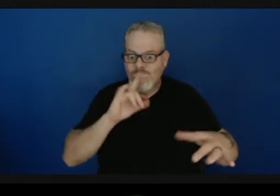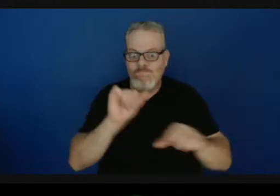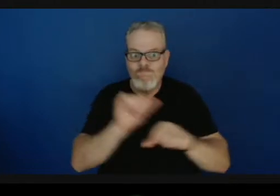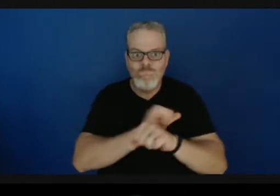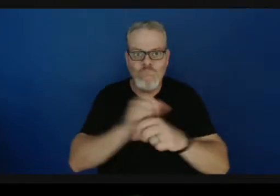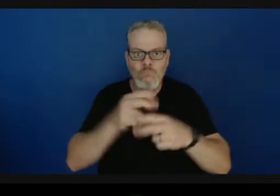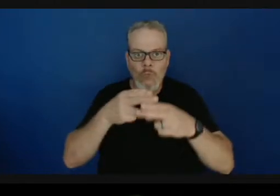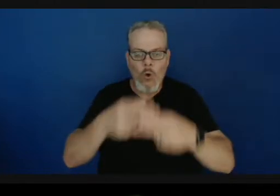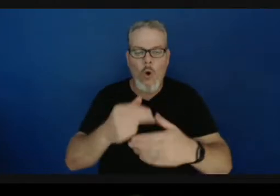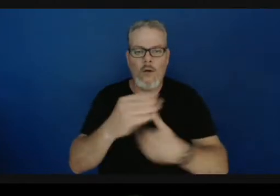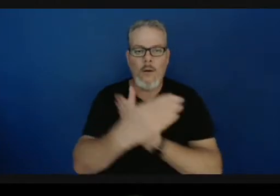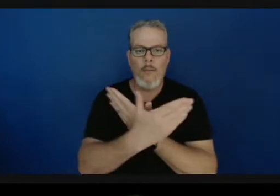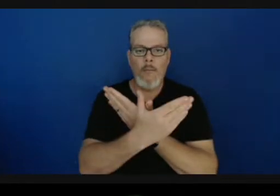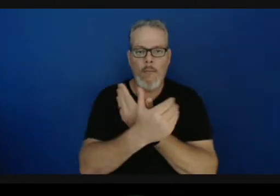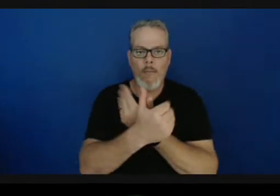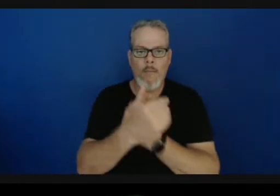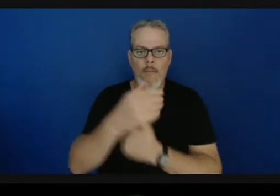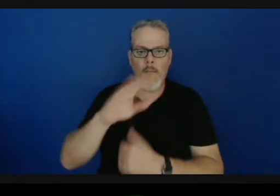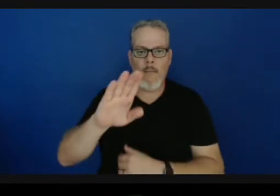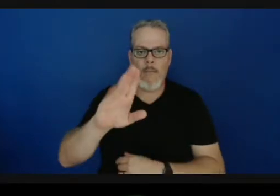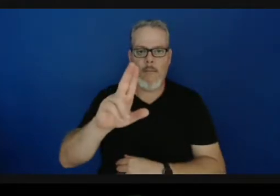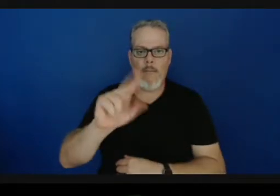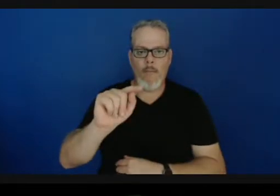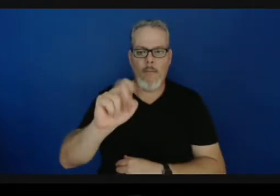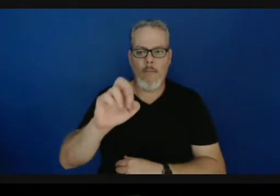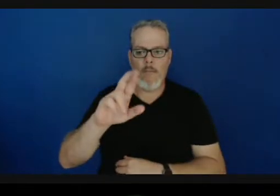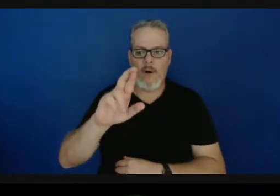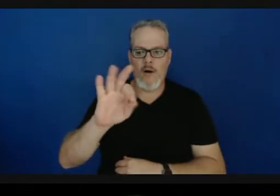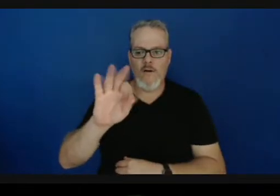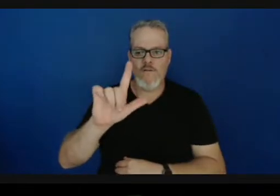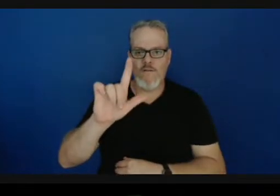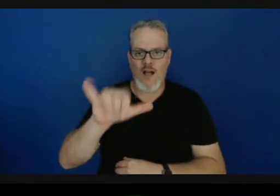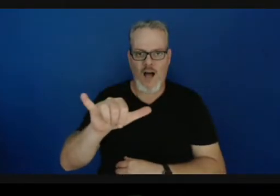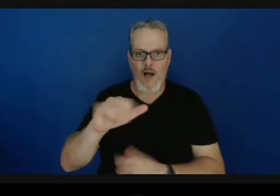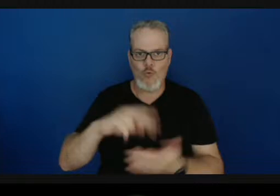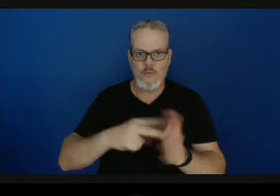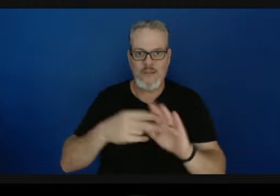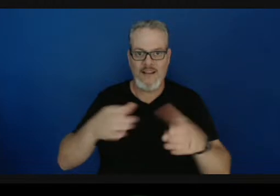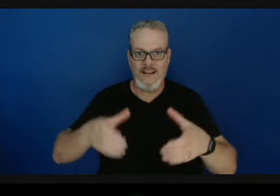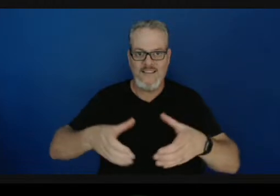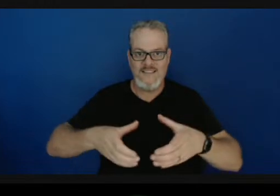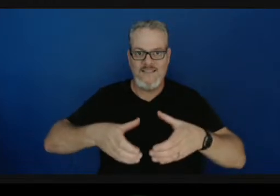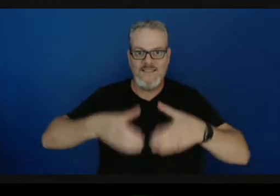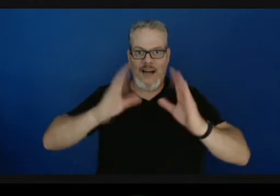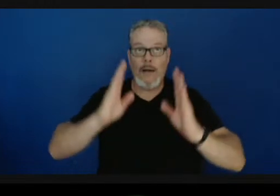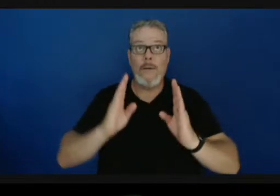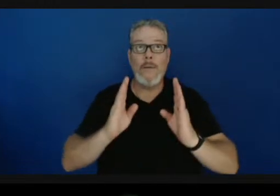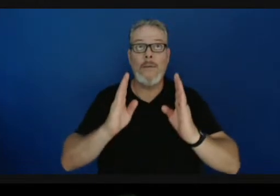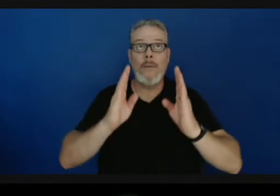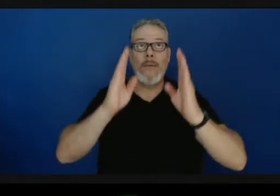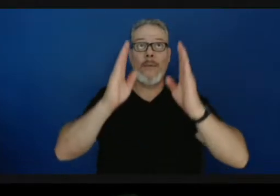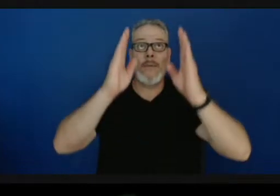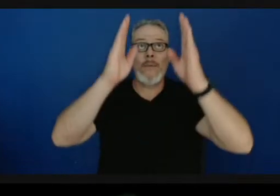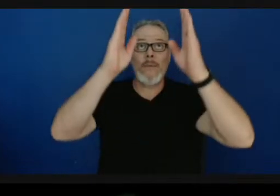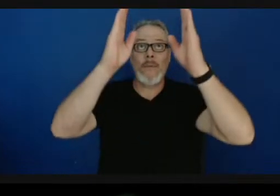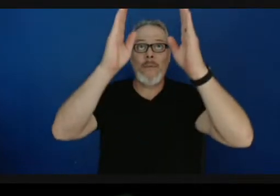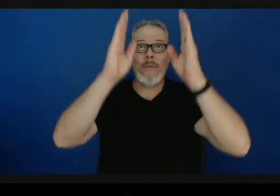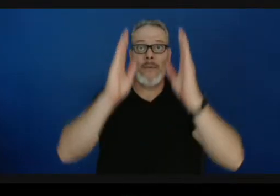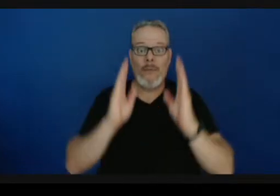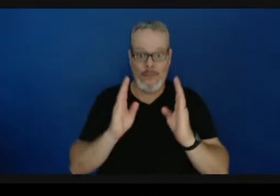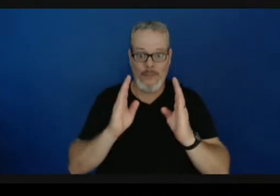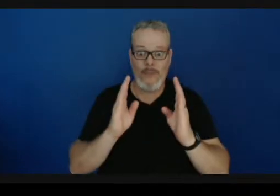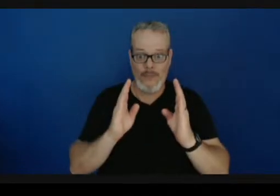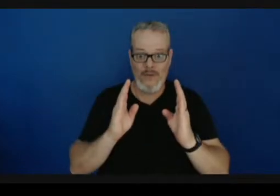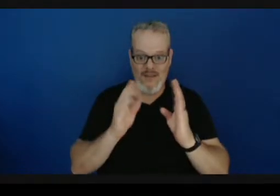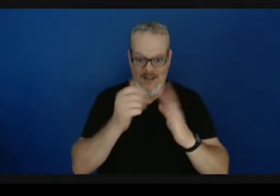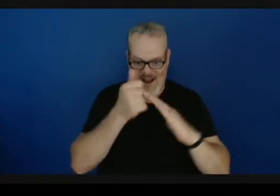pattern of deformation, which we've learned means there was a dike, a planar sheet of magma that's standing on end beneath